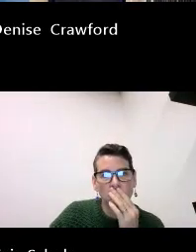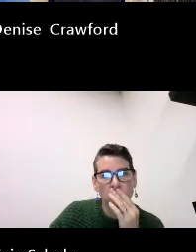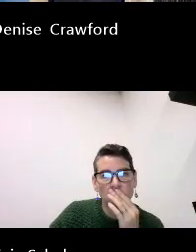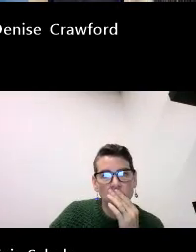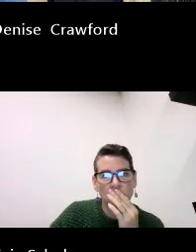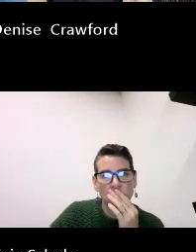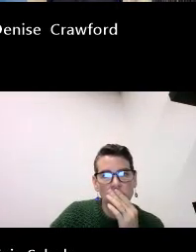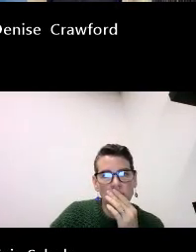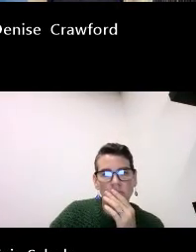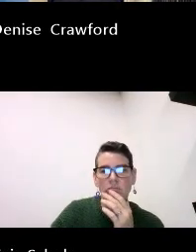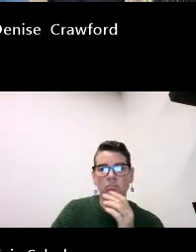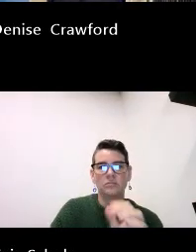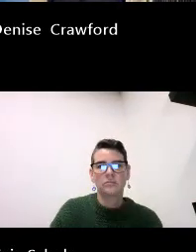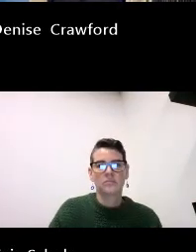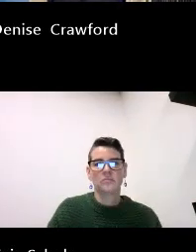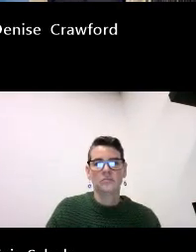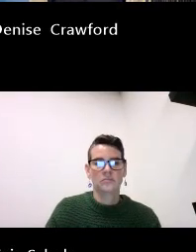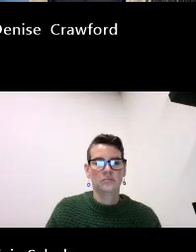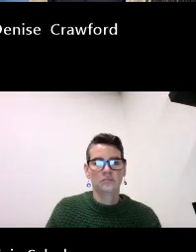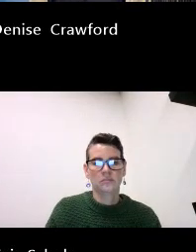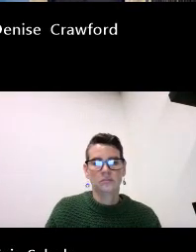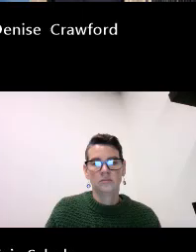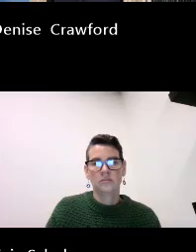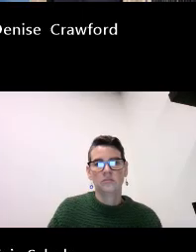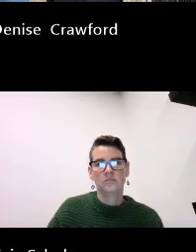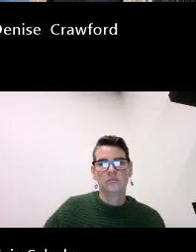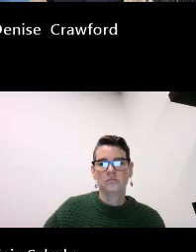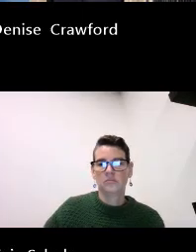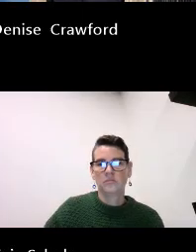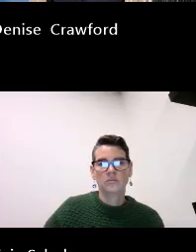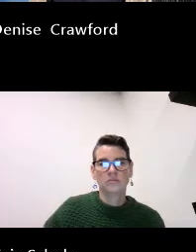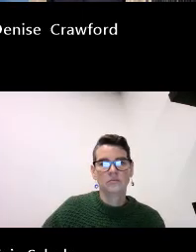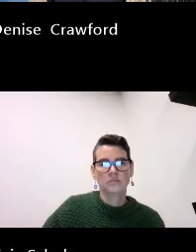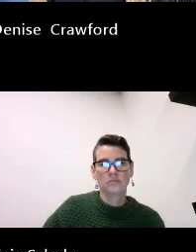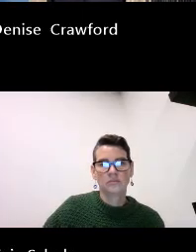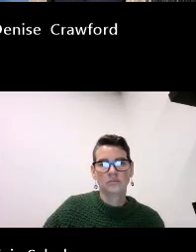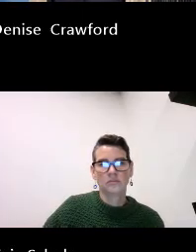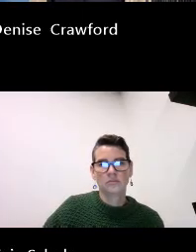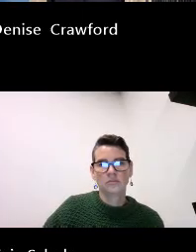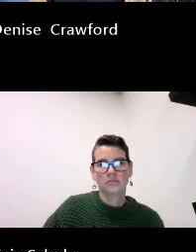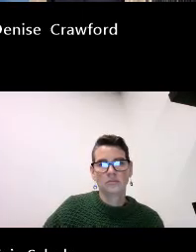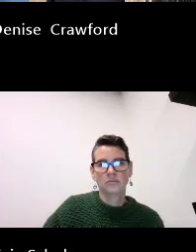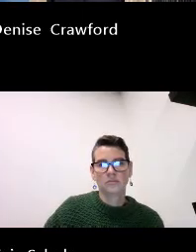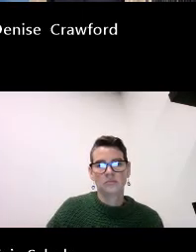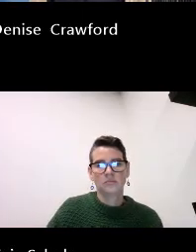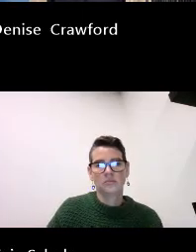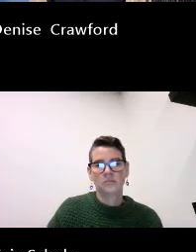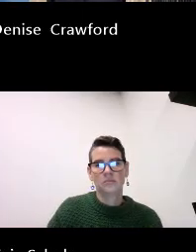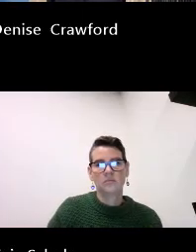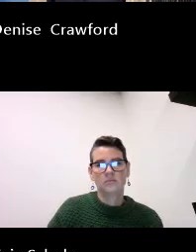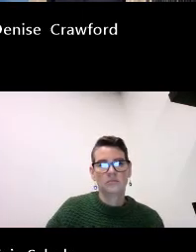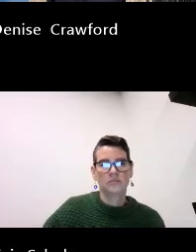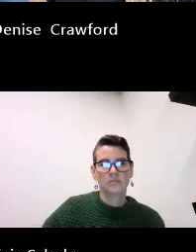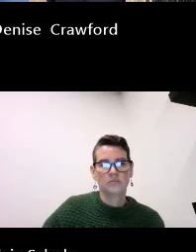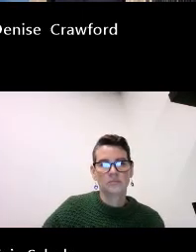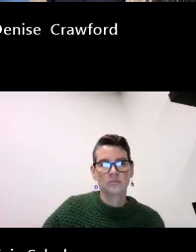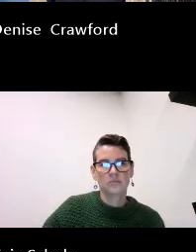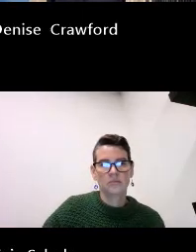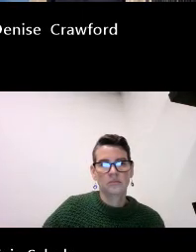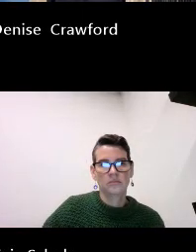of that information, those symptoms, and having formulated your clinical